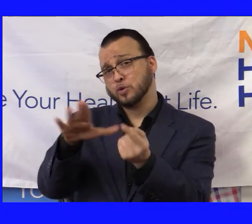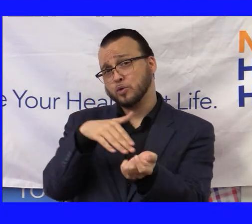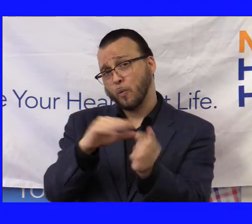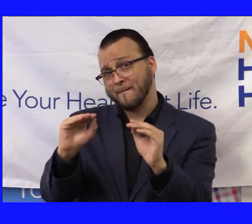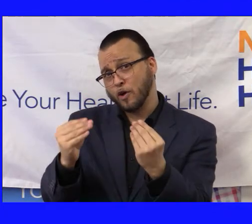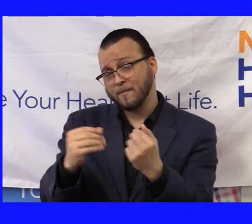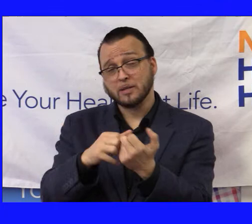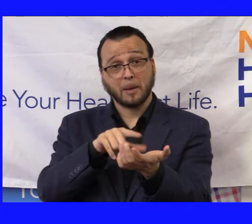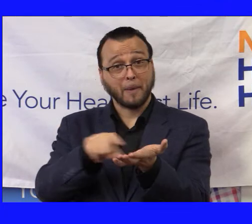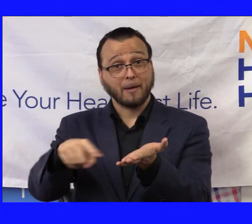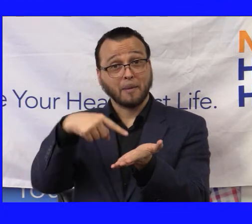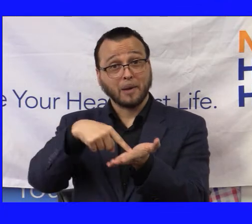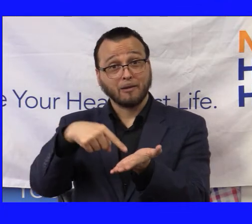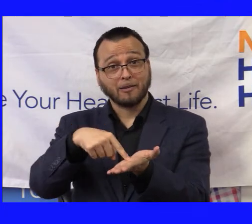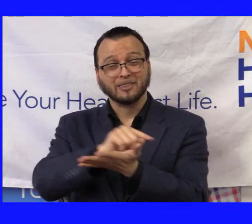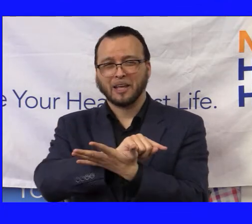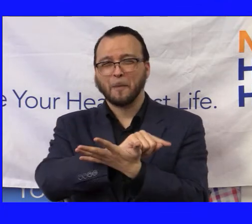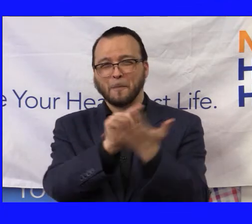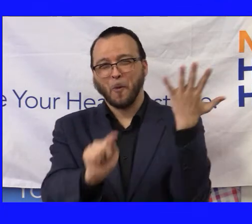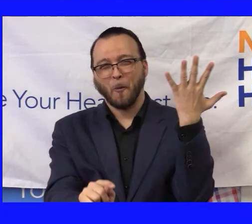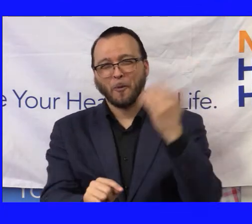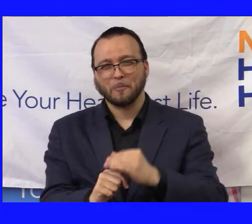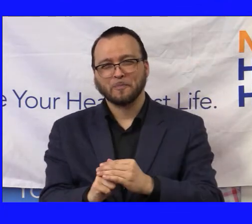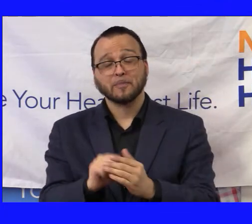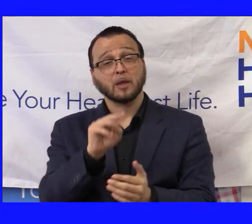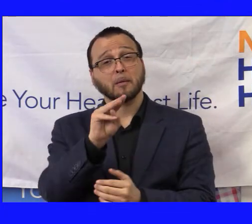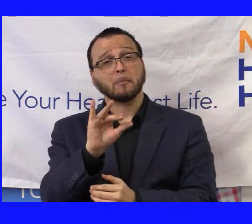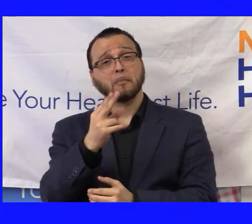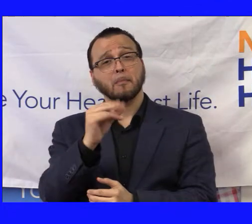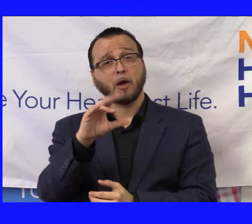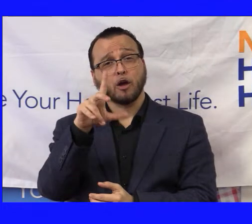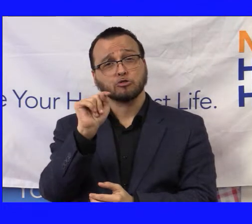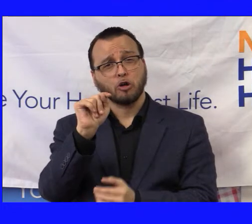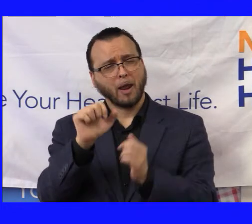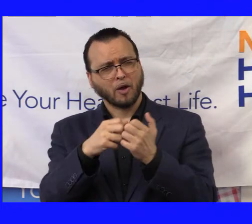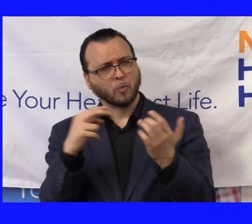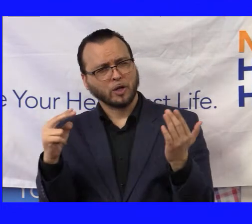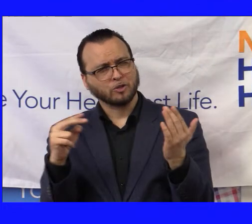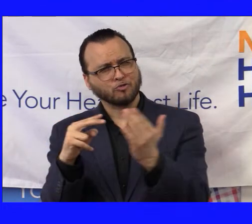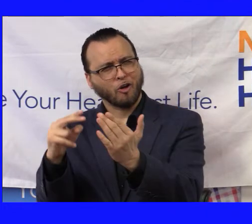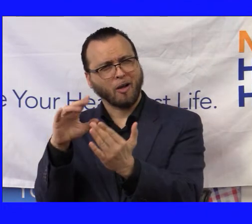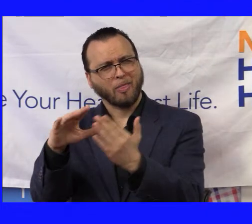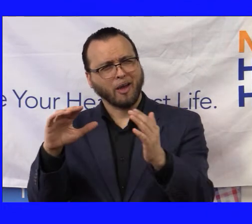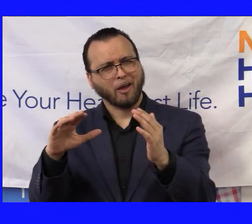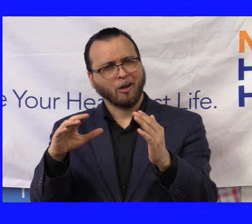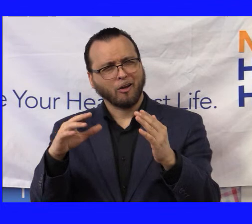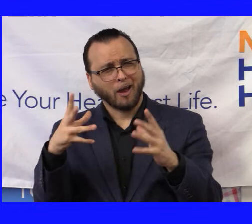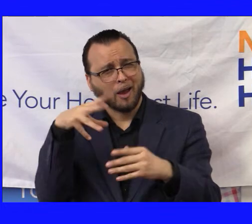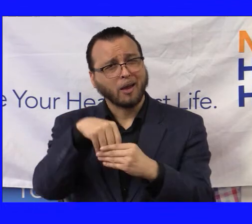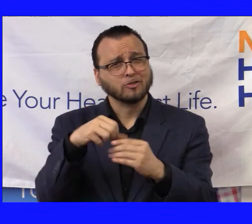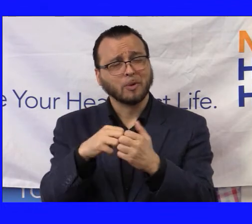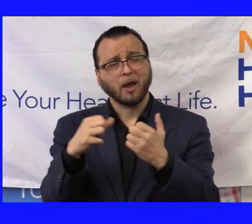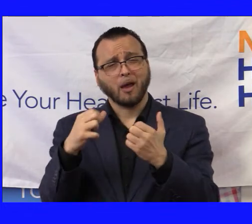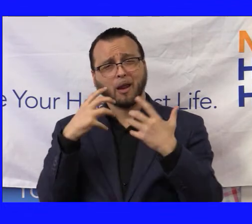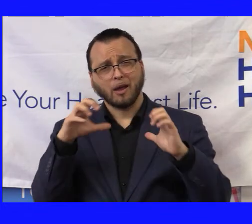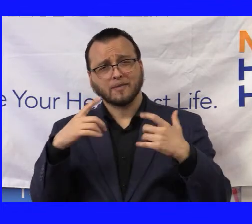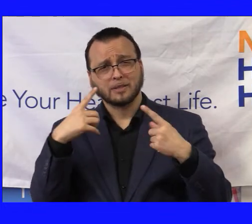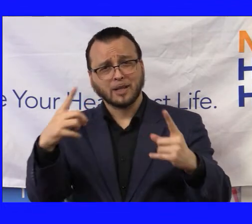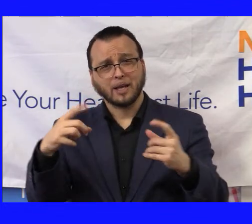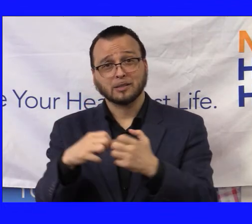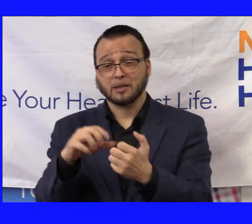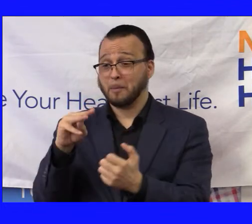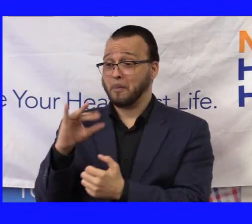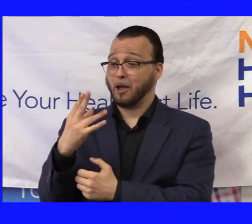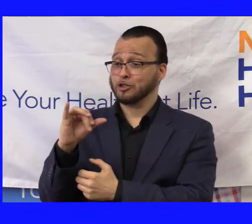bills, and more. So to track our MyChart engagement and activation success throughout 2020, the MyChart Steering Committee established